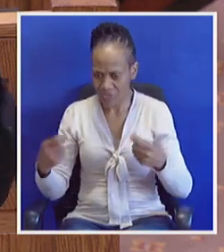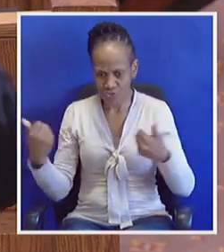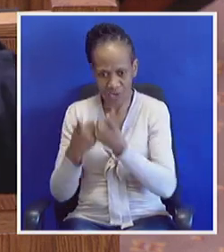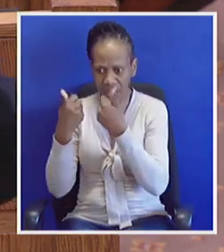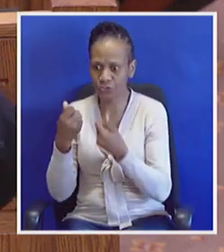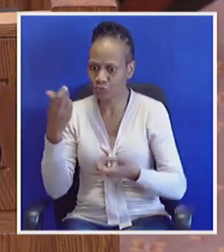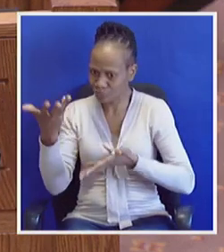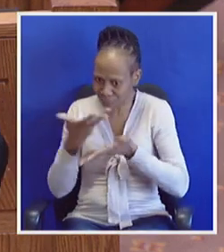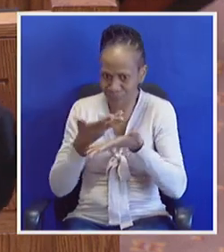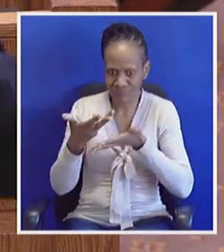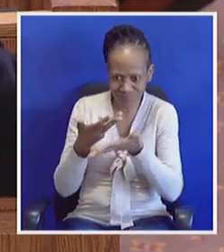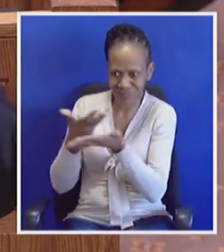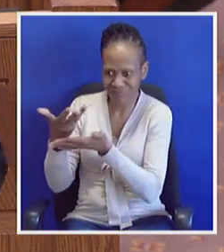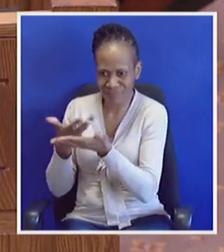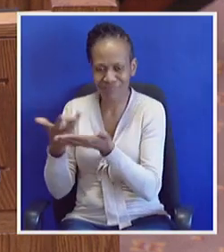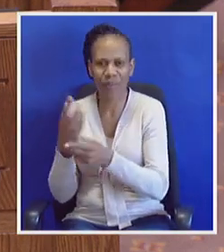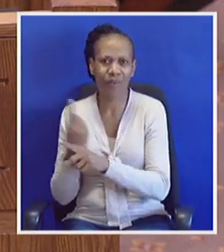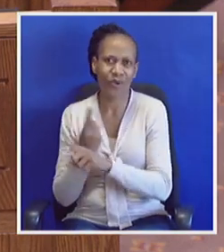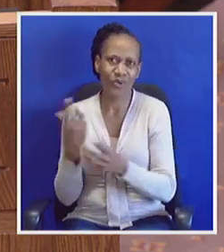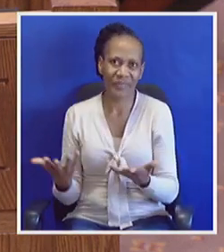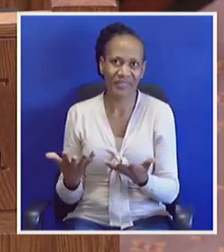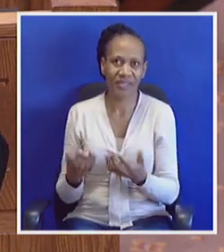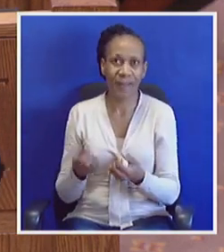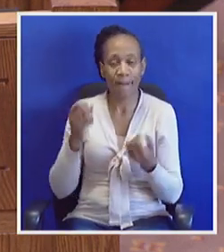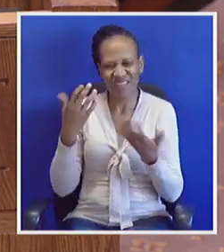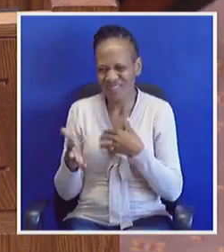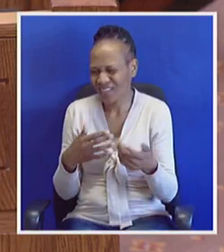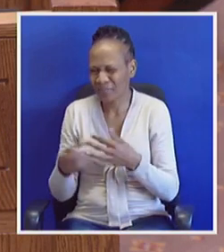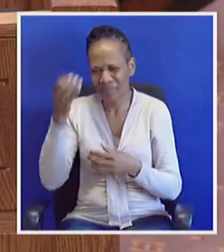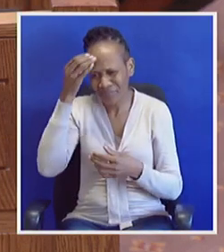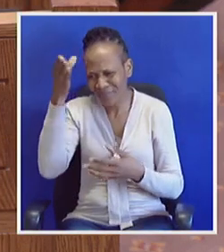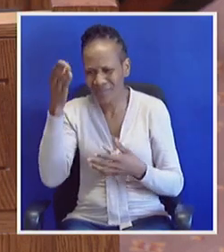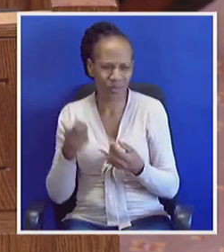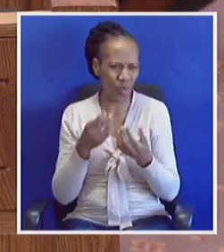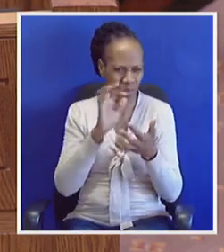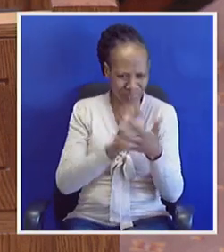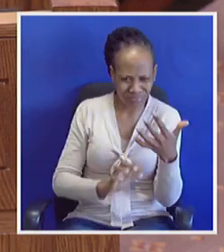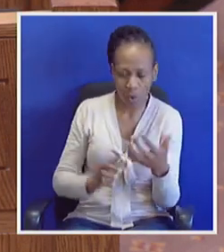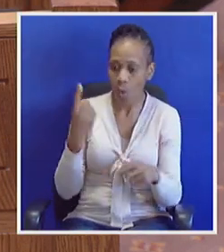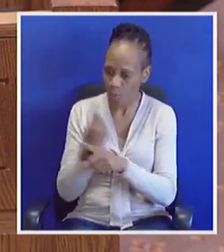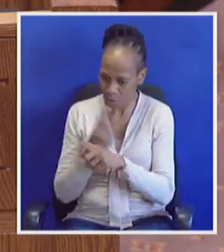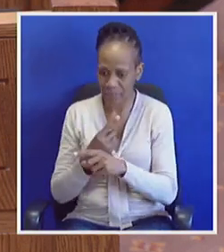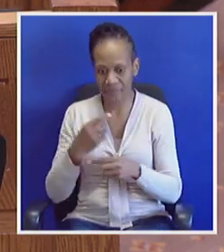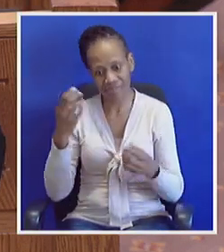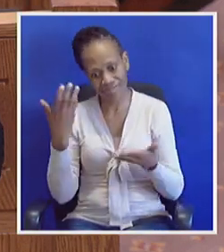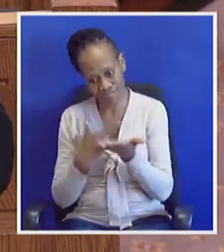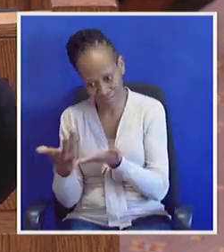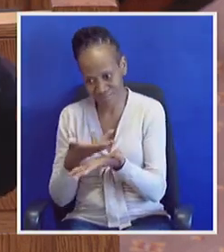challenge each other's capacity, whether intellectual capacity, the content-wise. But for members